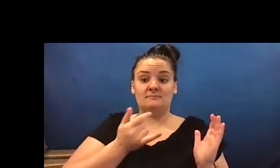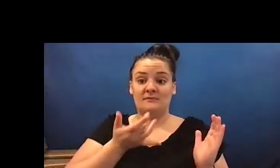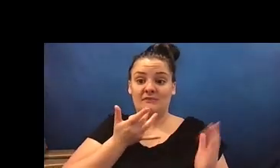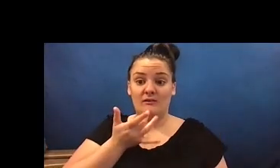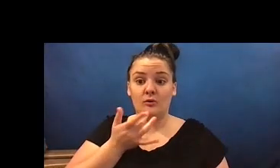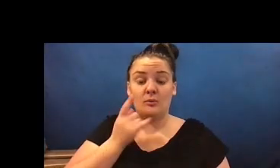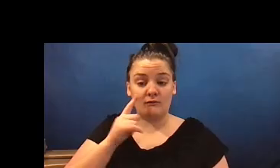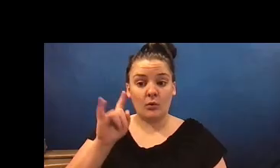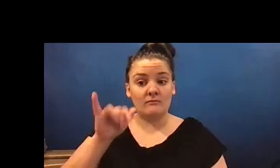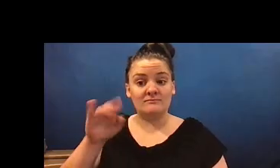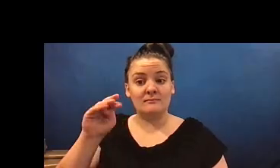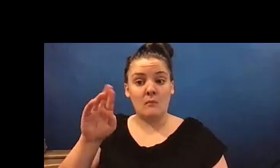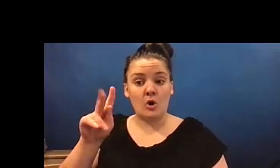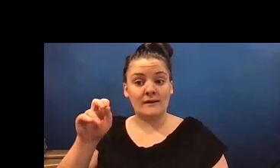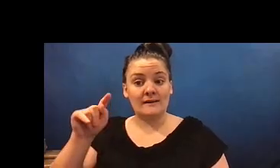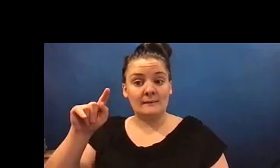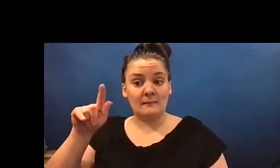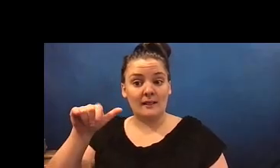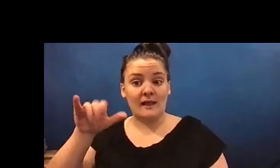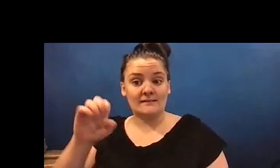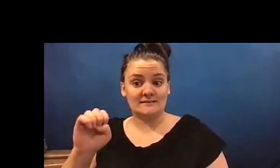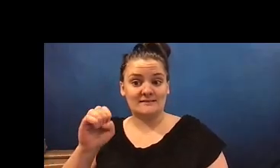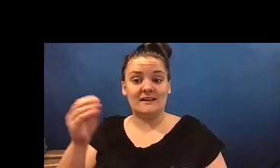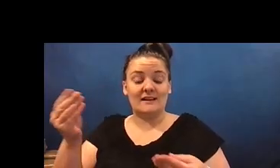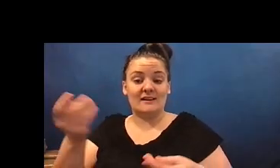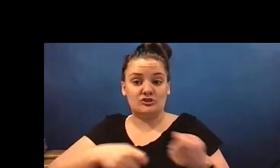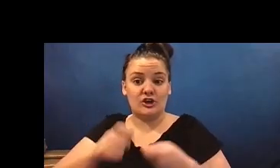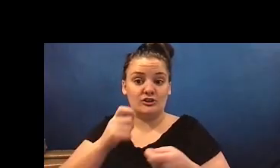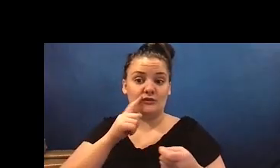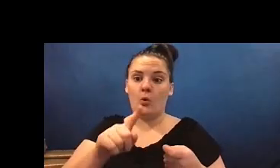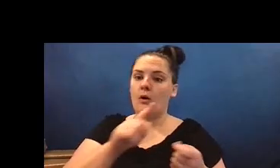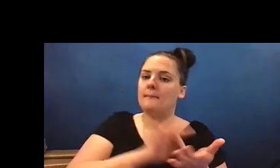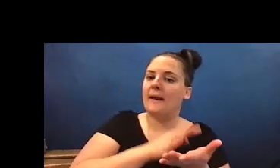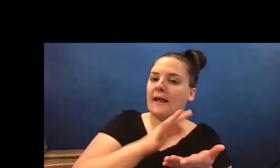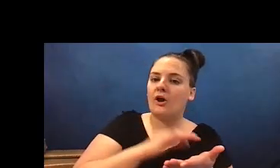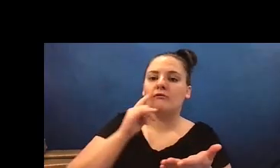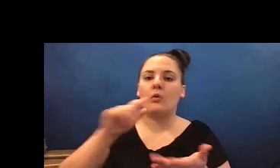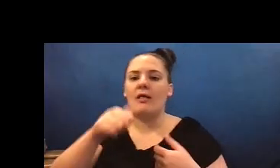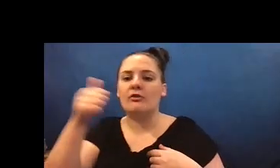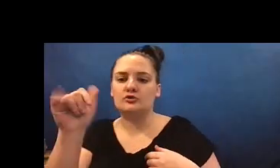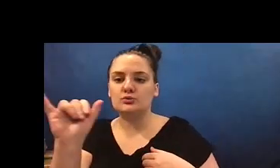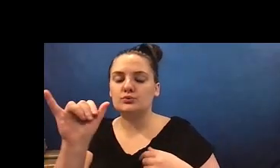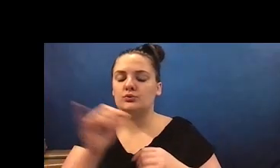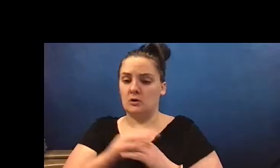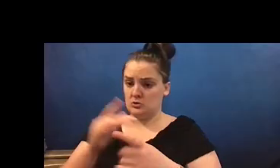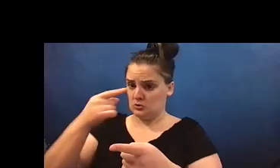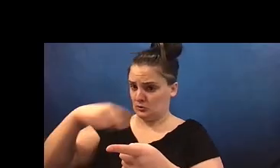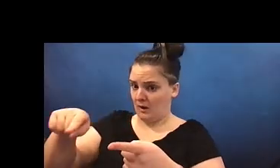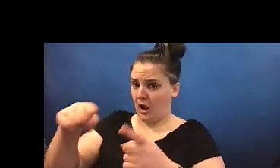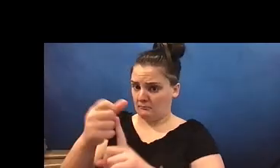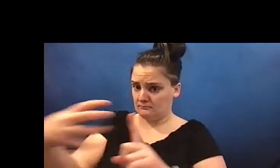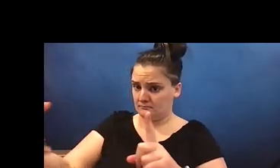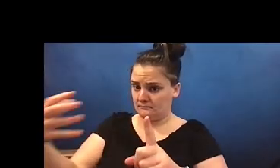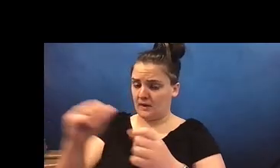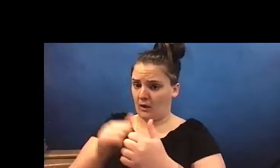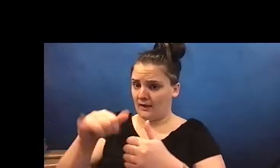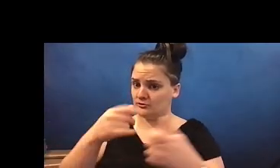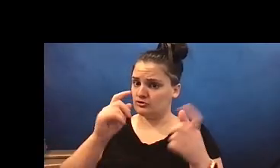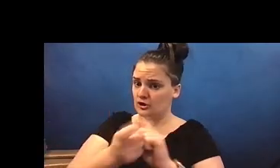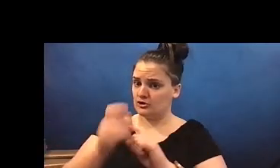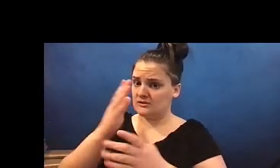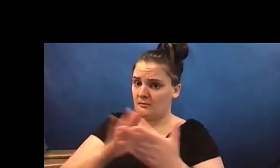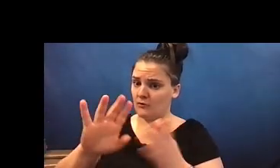the marketplace exchange for individual, for Medicaid, for Absolutely. others. Can you just talk a little bit more about Sure. that, how that might change some of your behavior and how that might be